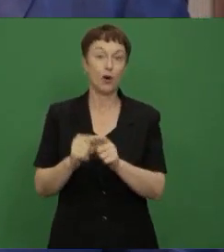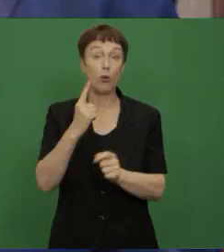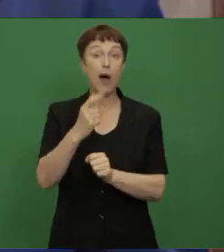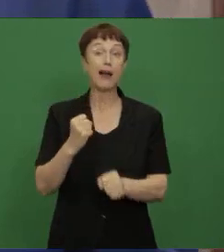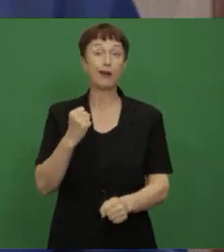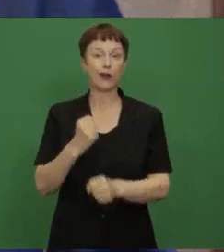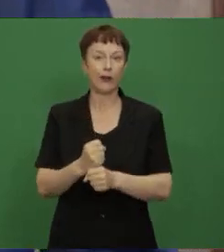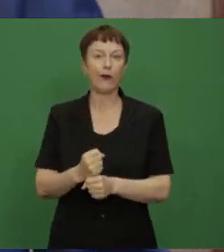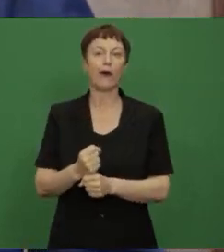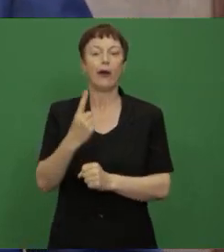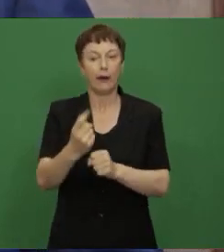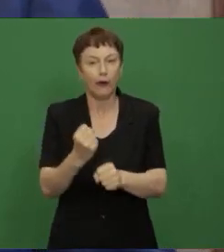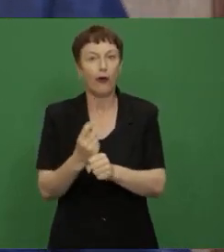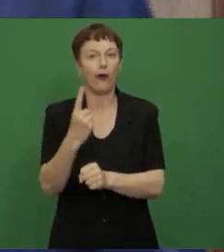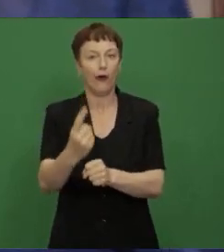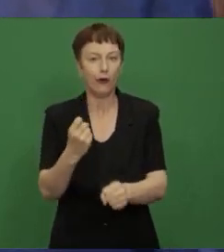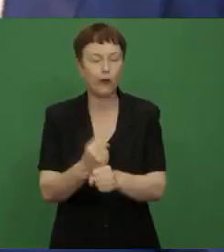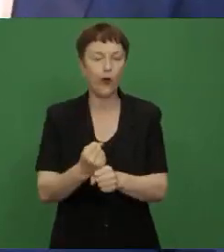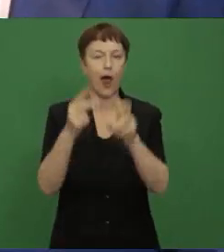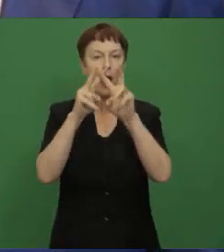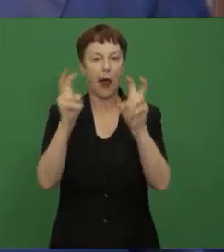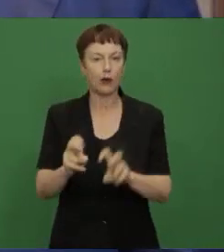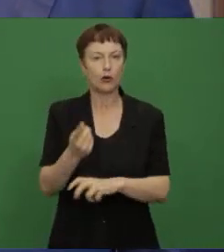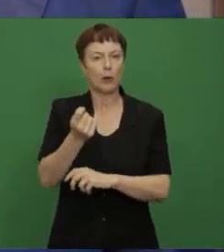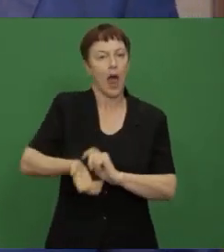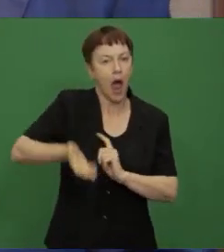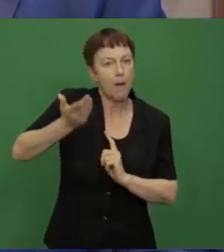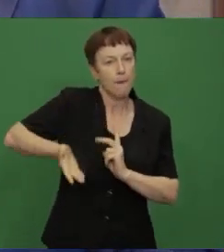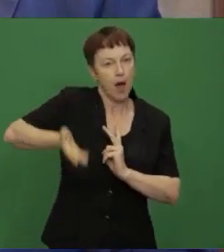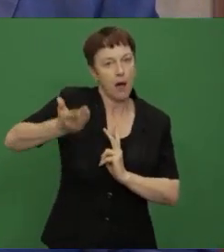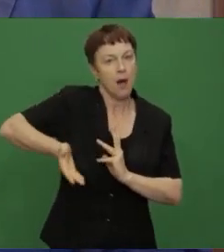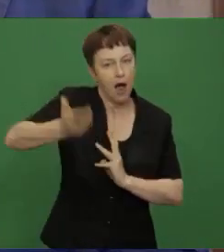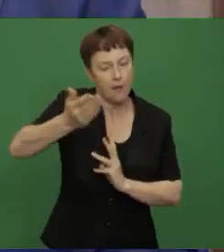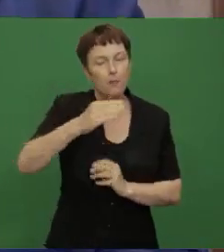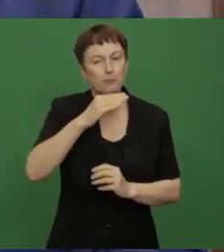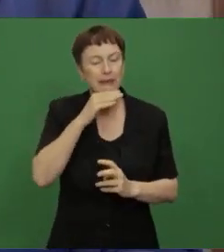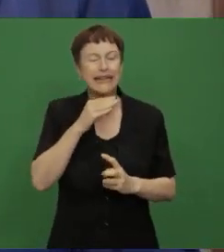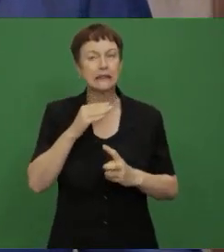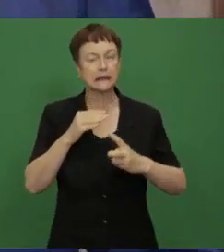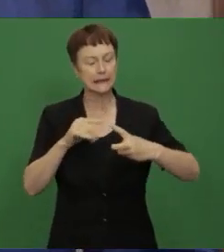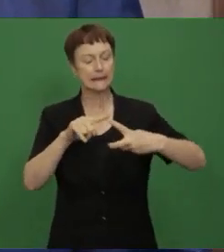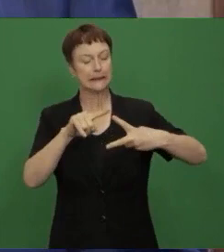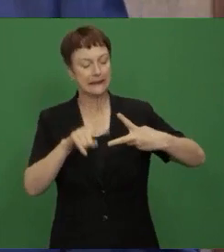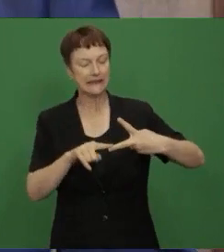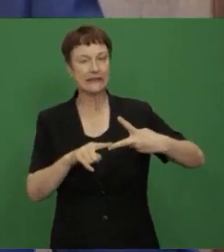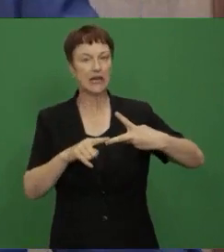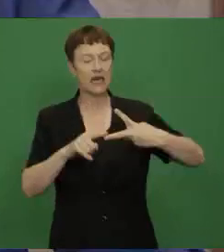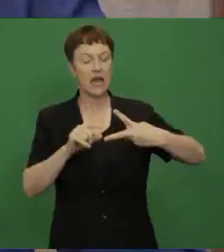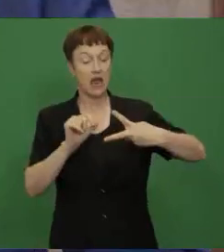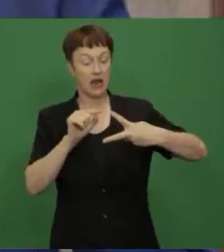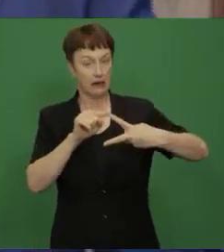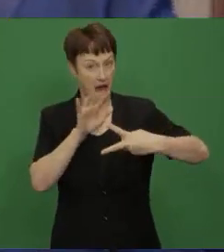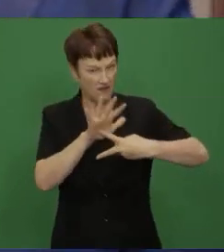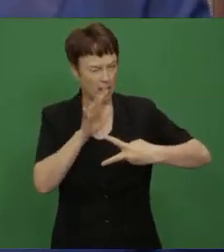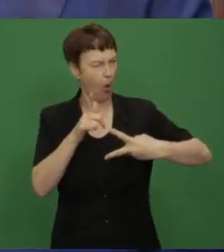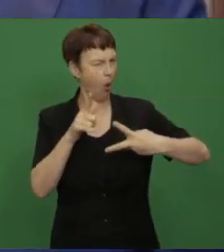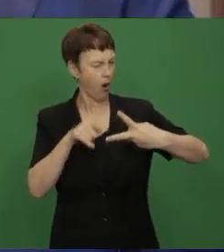to disentangle these first and second round effects. The MPC had